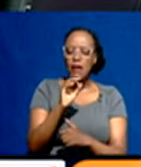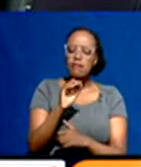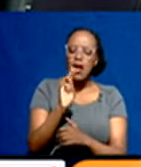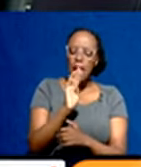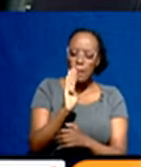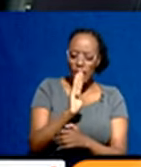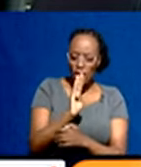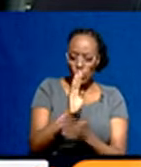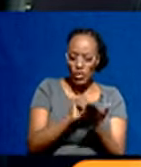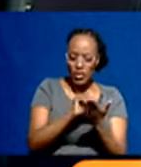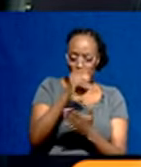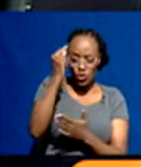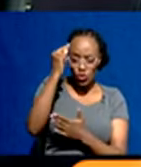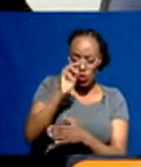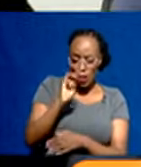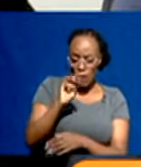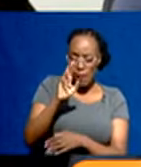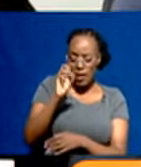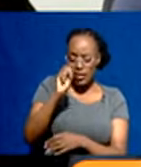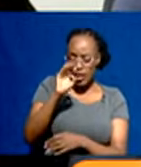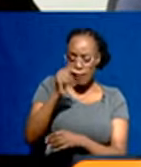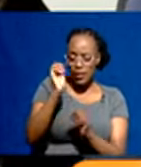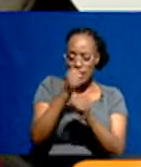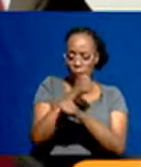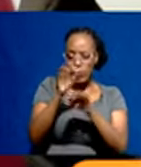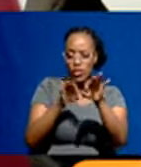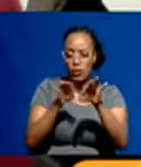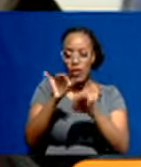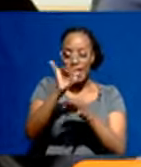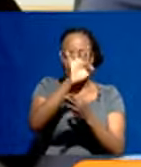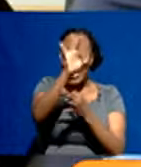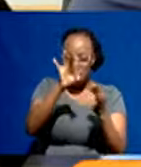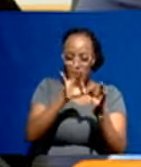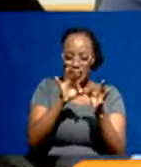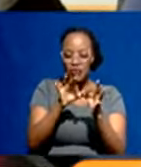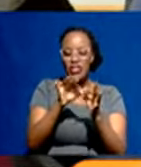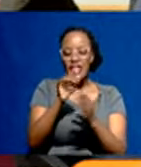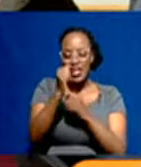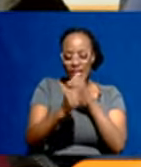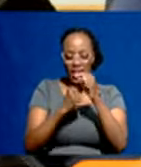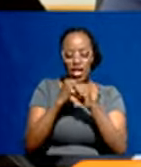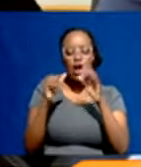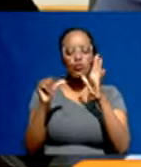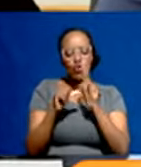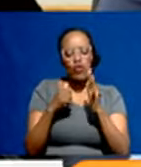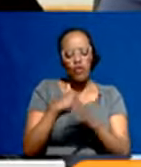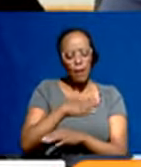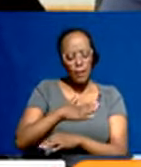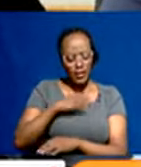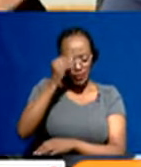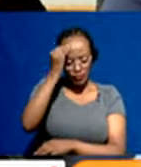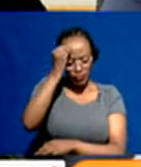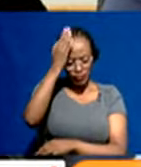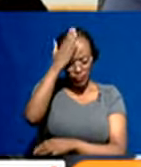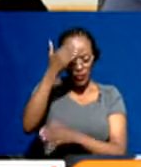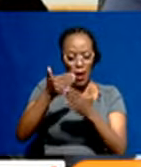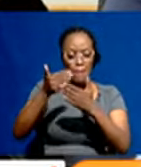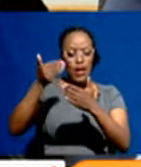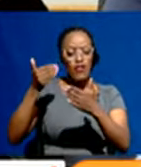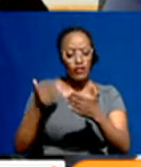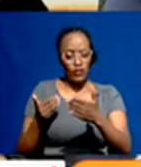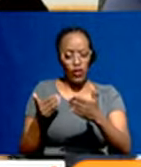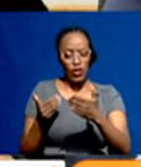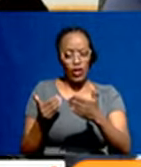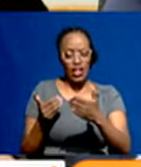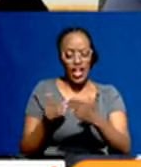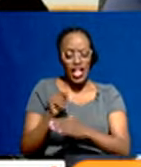Marsabit could not be accounted for? In that particular year, we had that problem. But please note, even before,